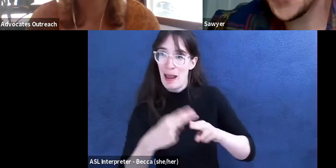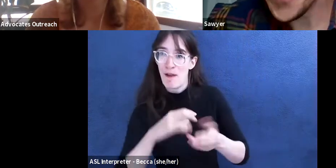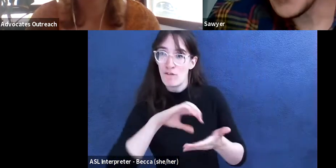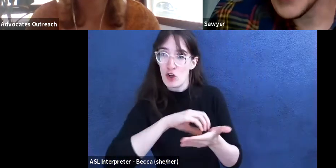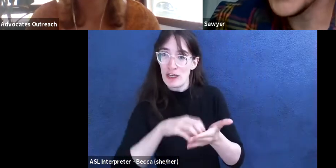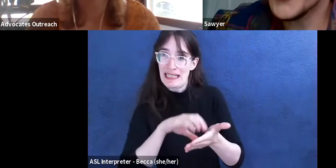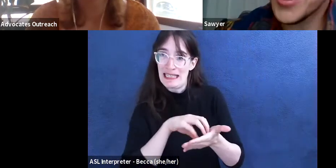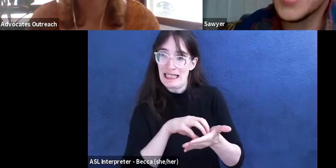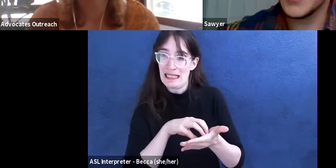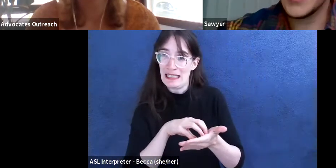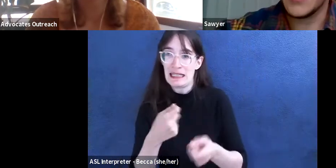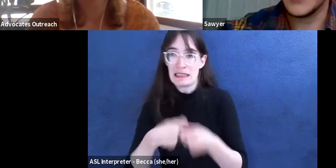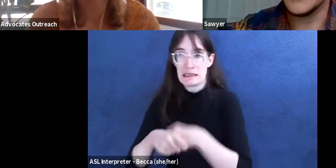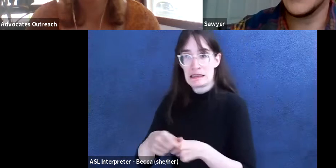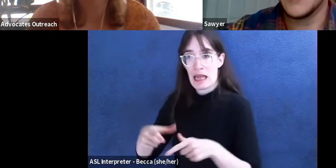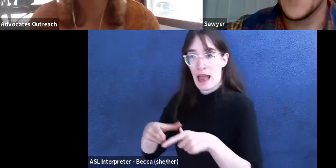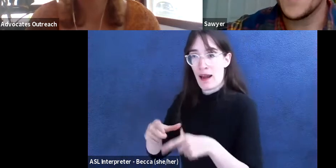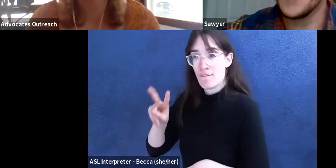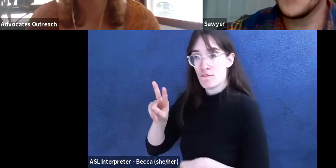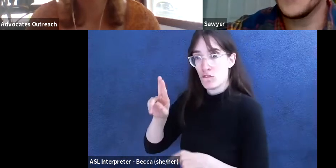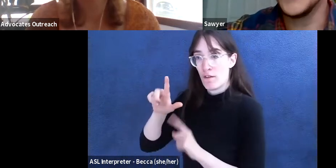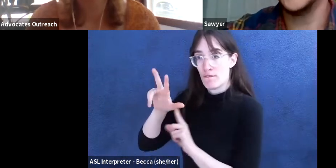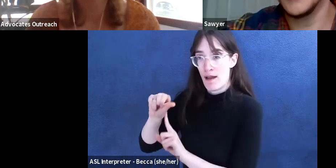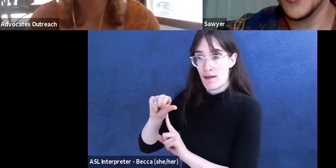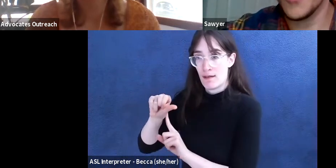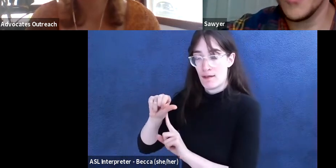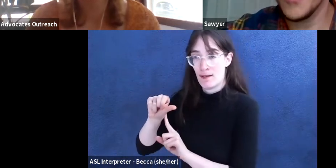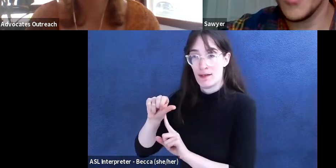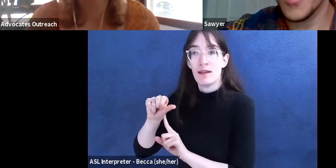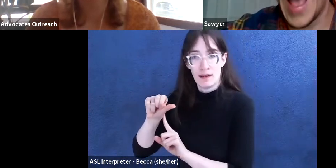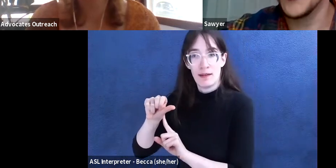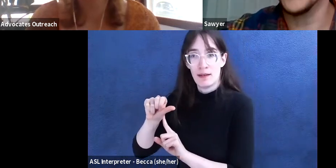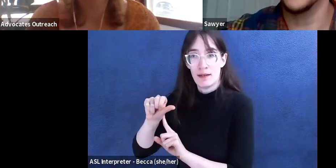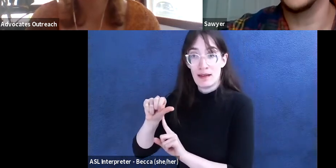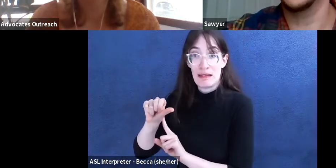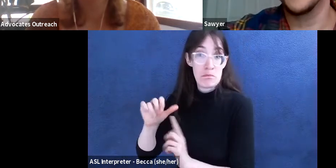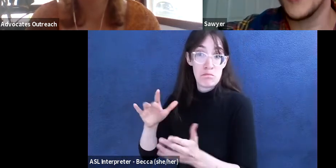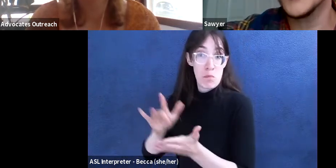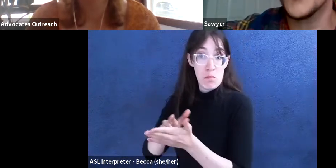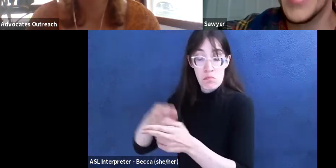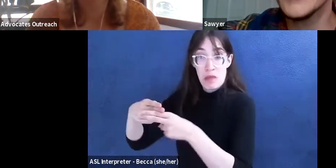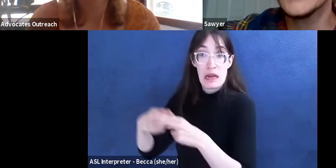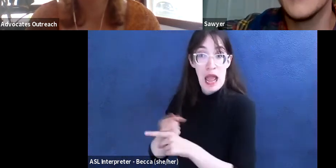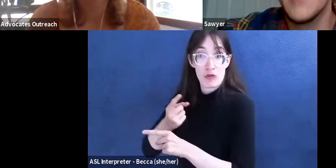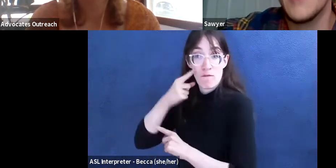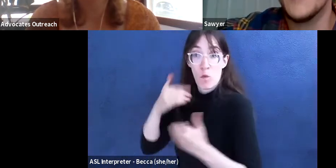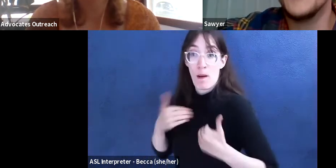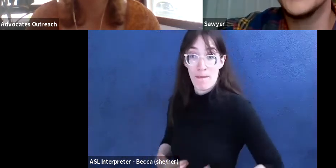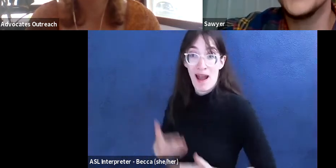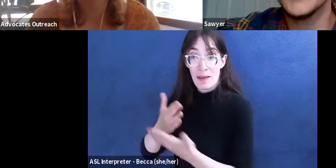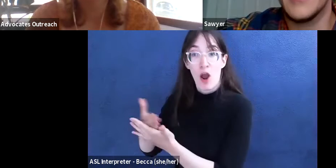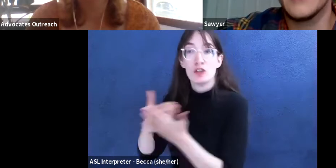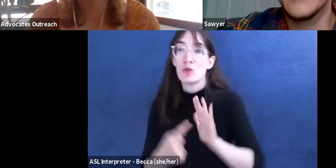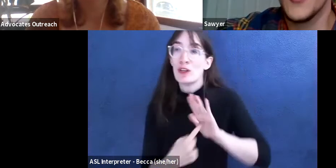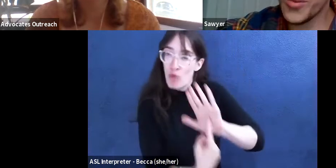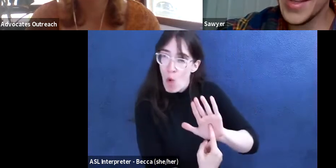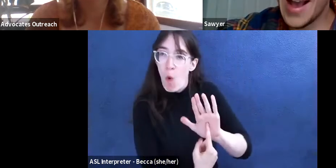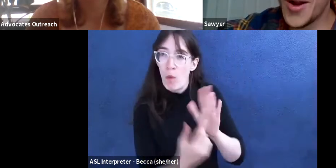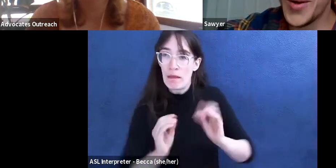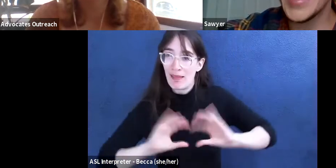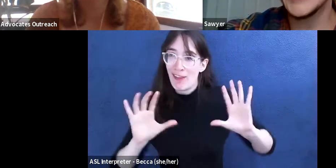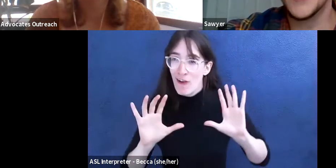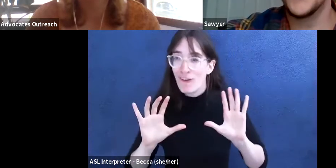clearly and like in a straightforward way about their bodies and like what's happening, the more that they'll be